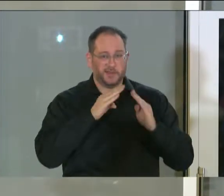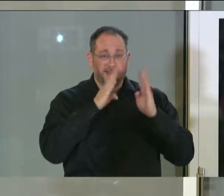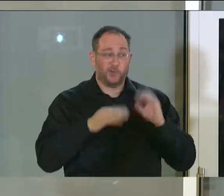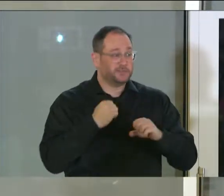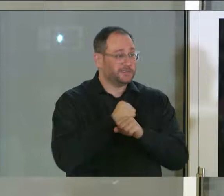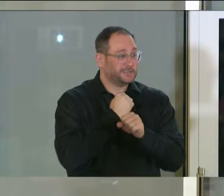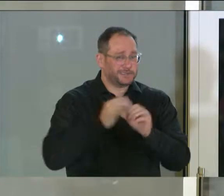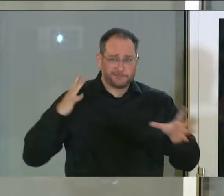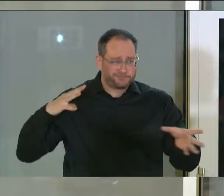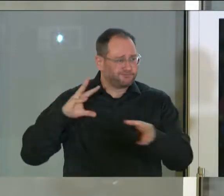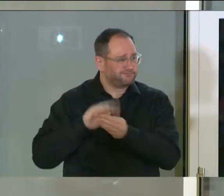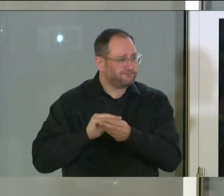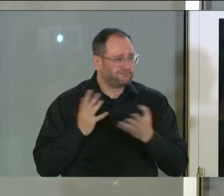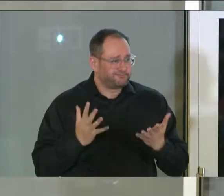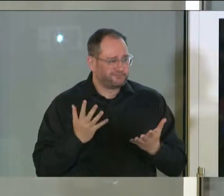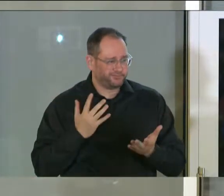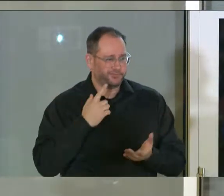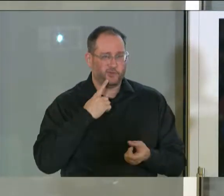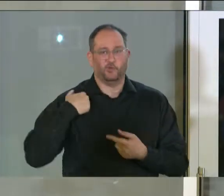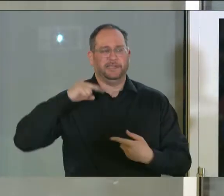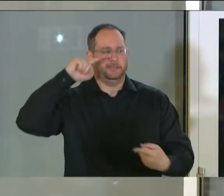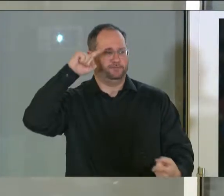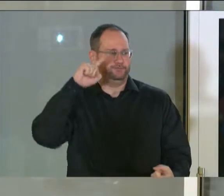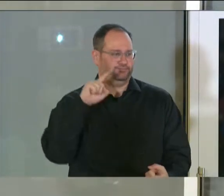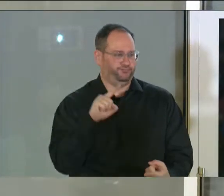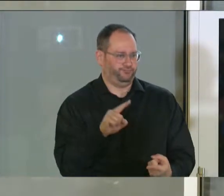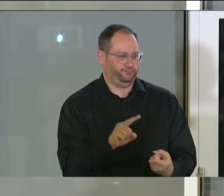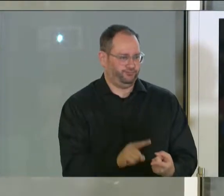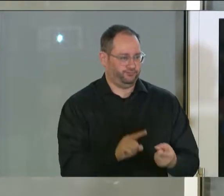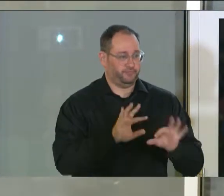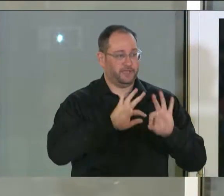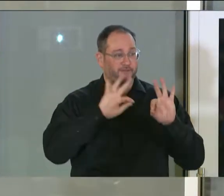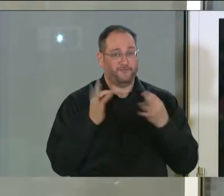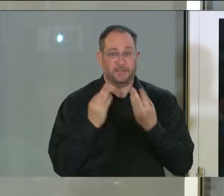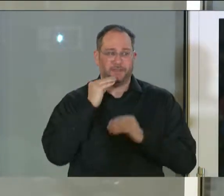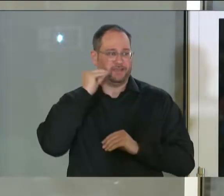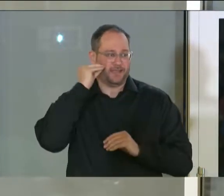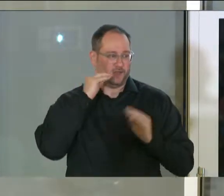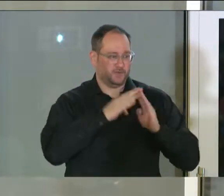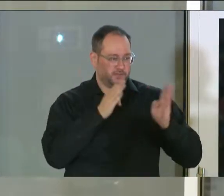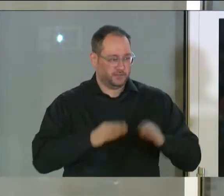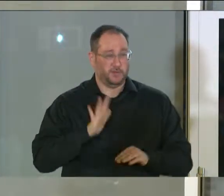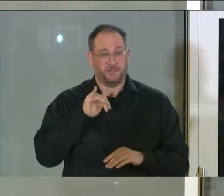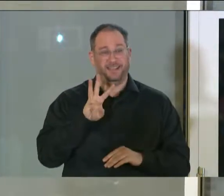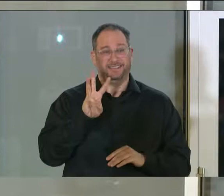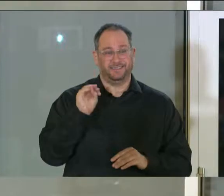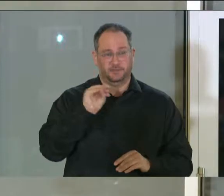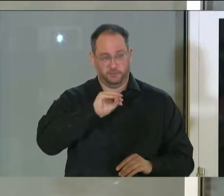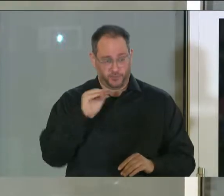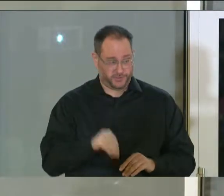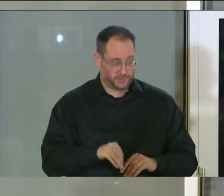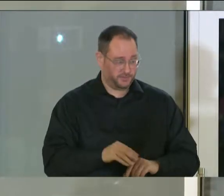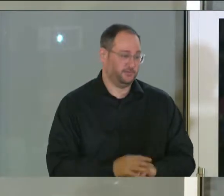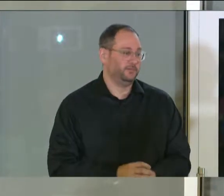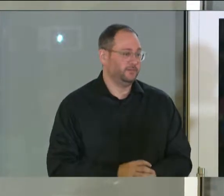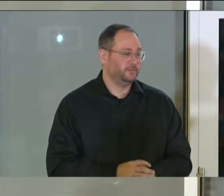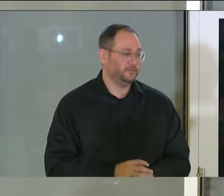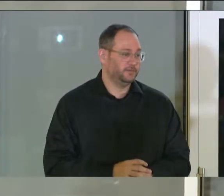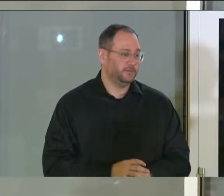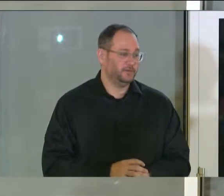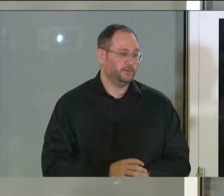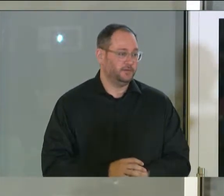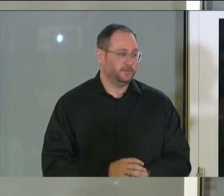by 40% since this program started. That is the largest reduction that you will see in any jurisdiction across the